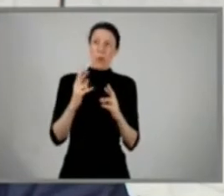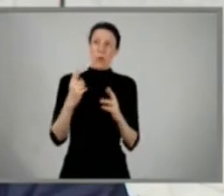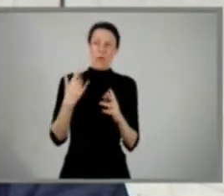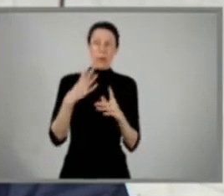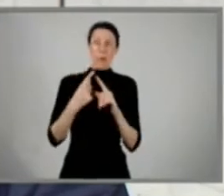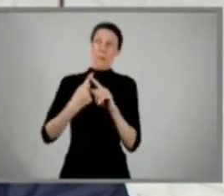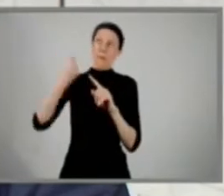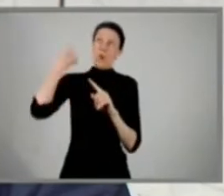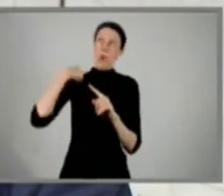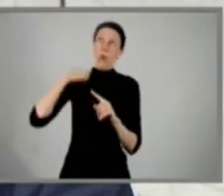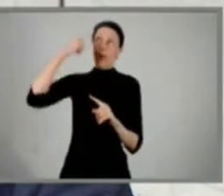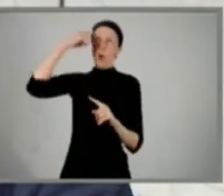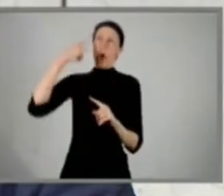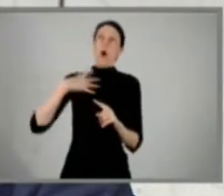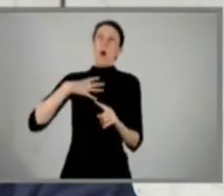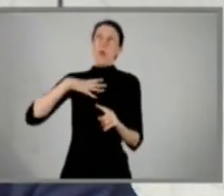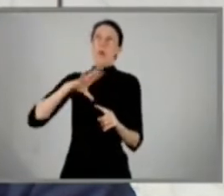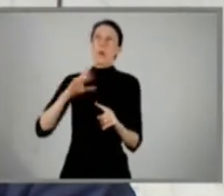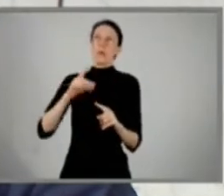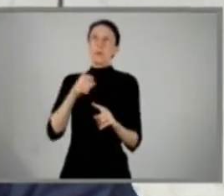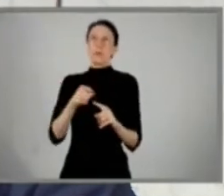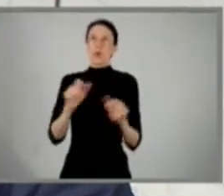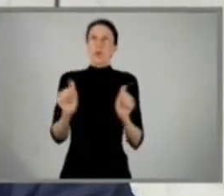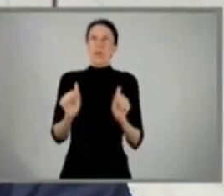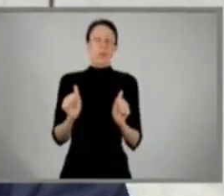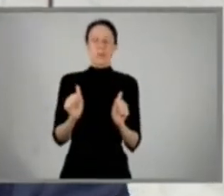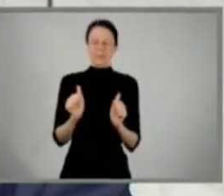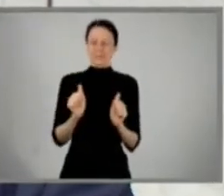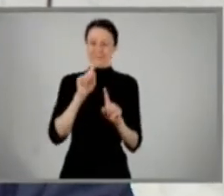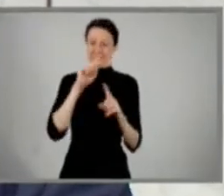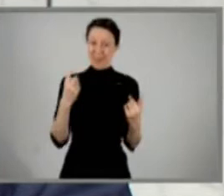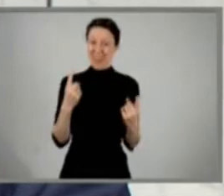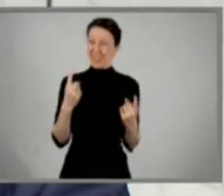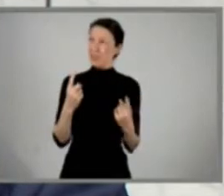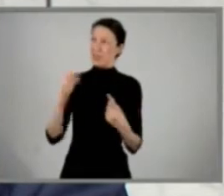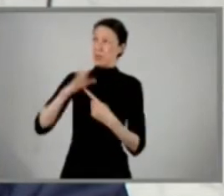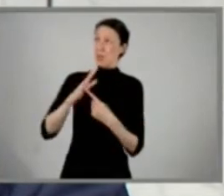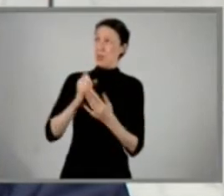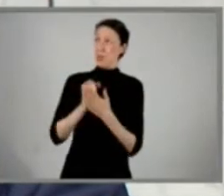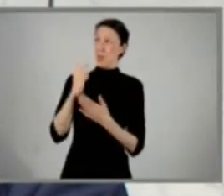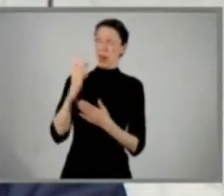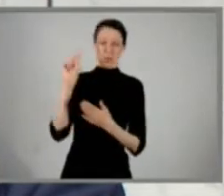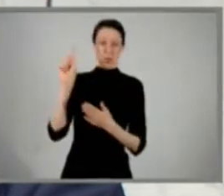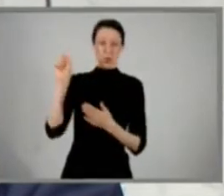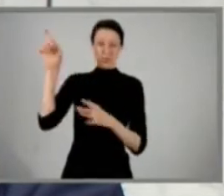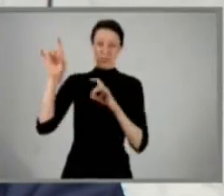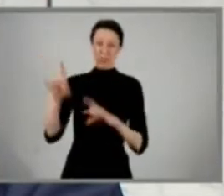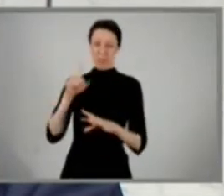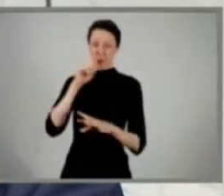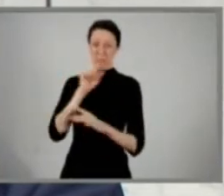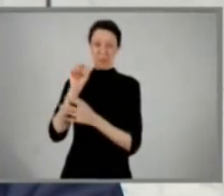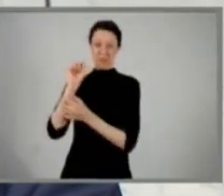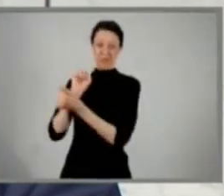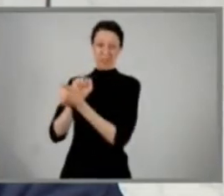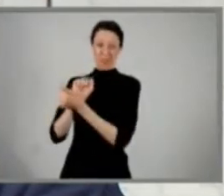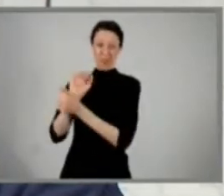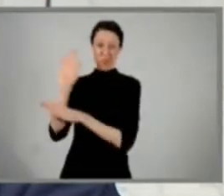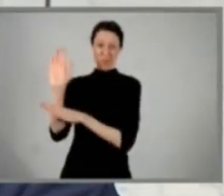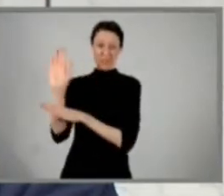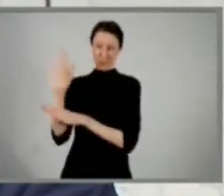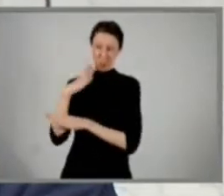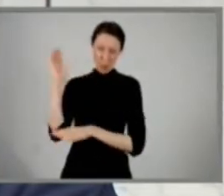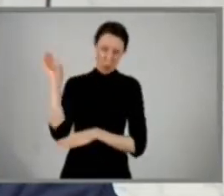and they're seeking to get home, and that must take priority. And I'm sure the university sector would understand that. But yes, no, we